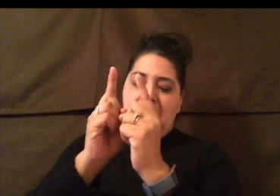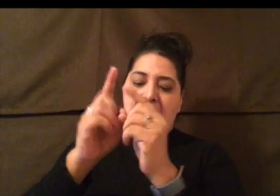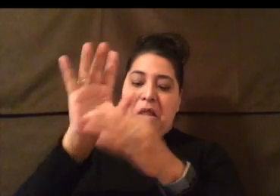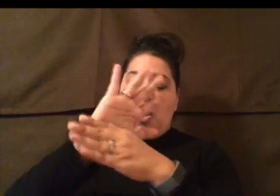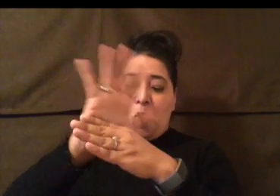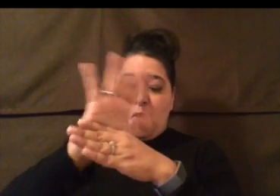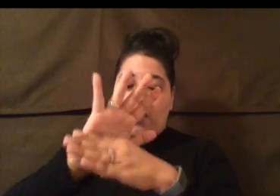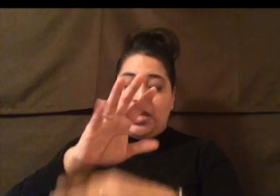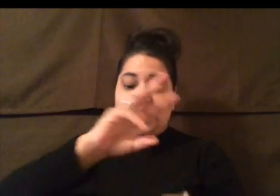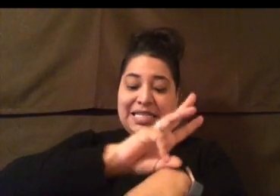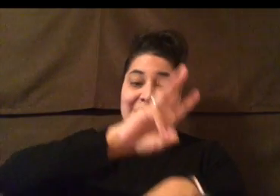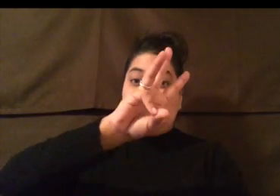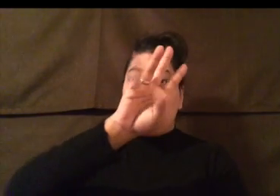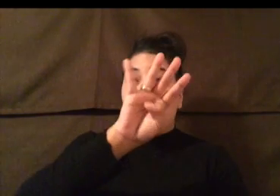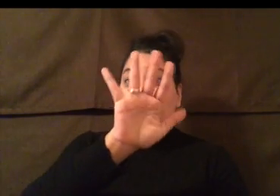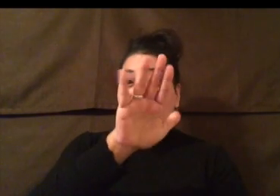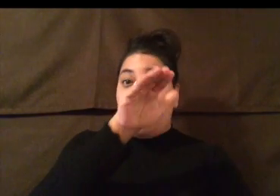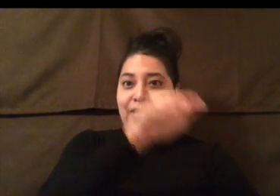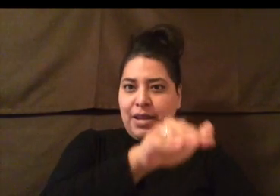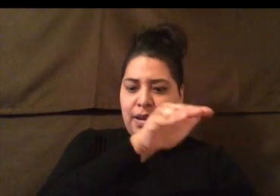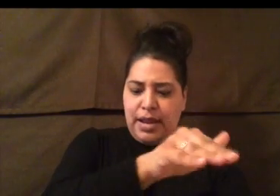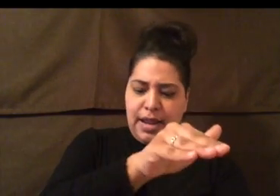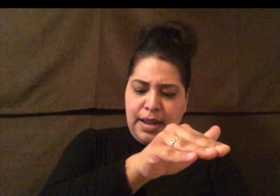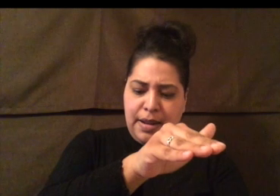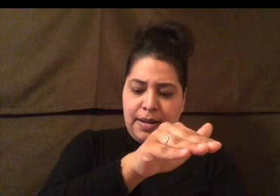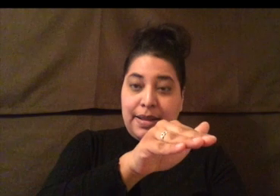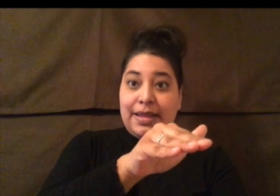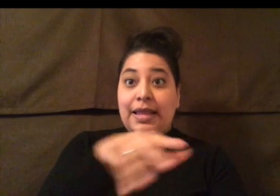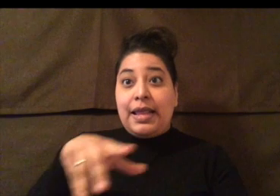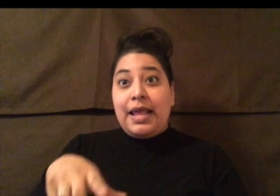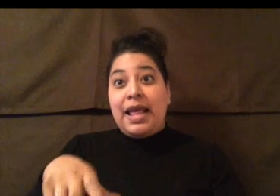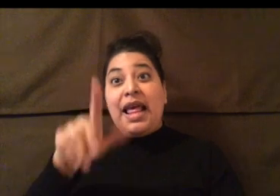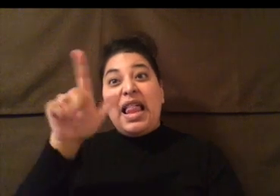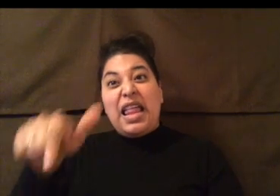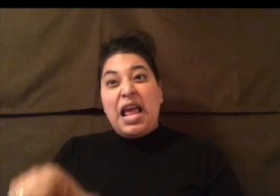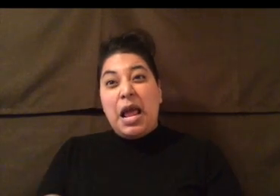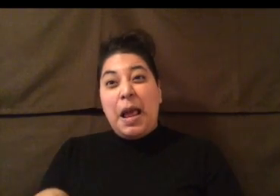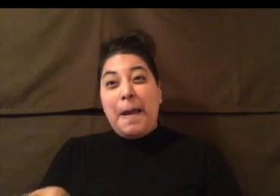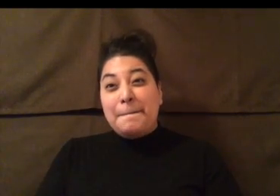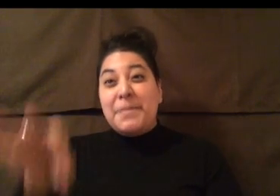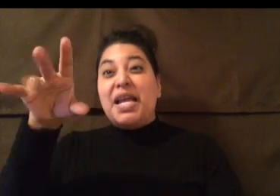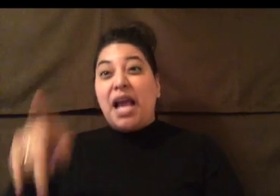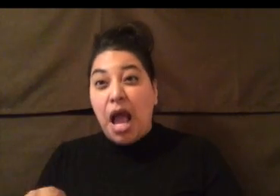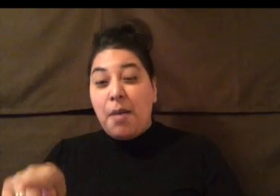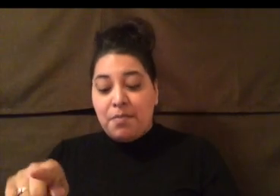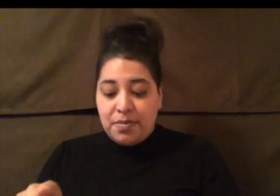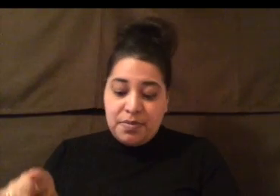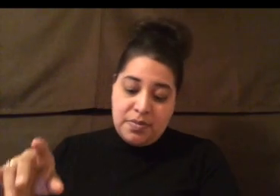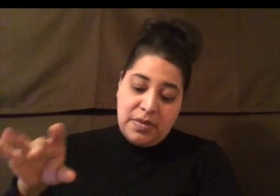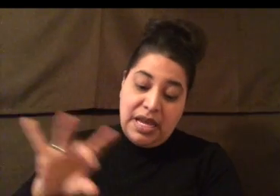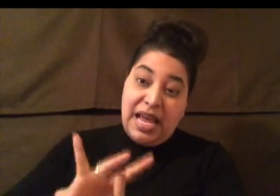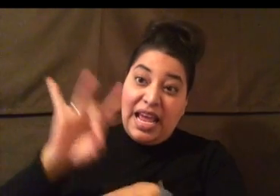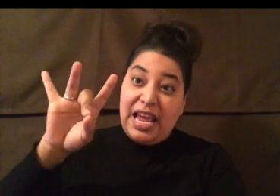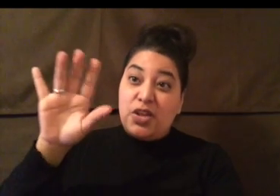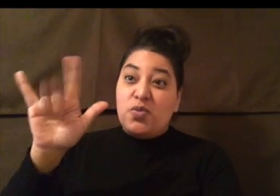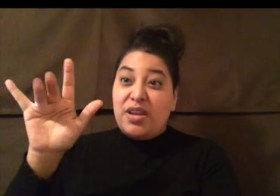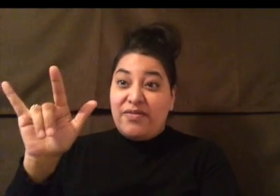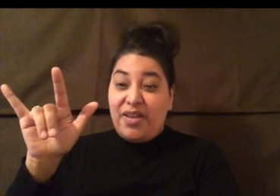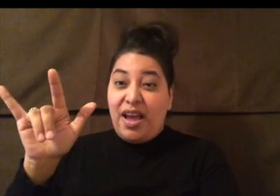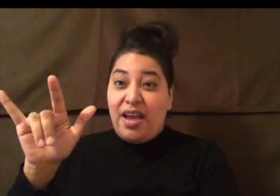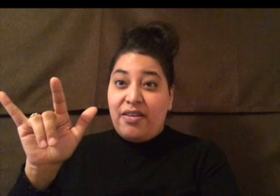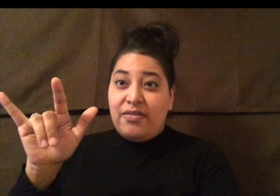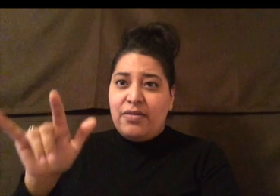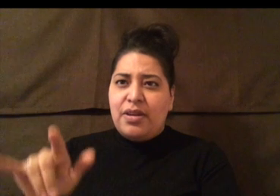Now with this problem, it says Ryan and Justin met at the movies at 6:45 p.m. They were picked up at 8:25